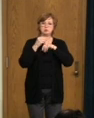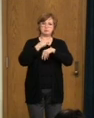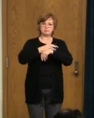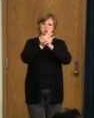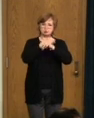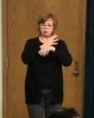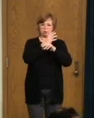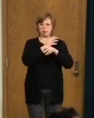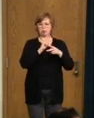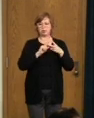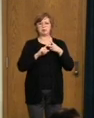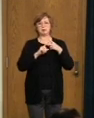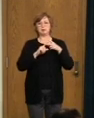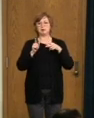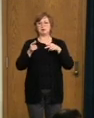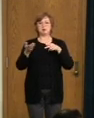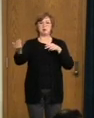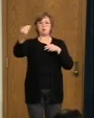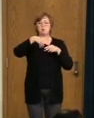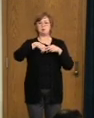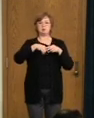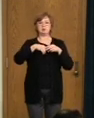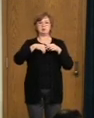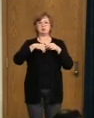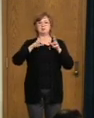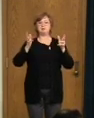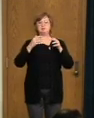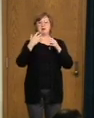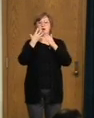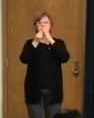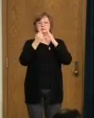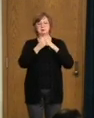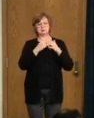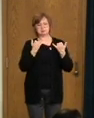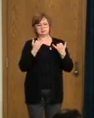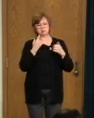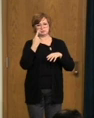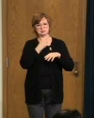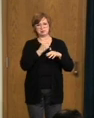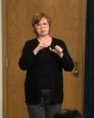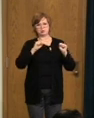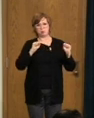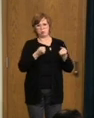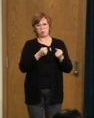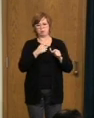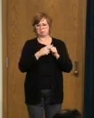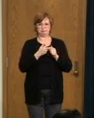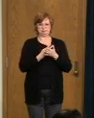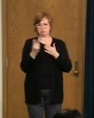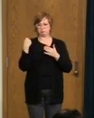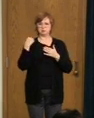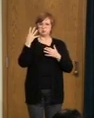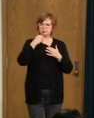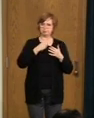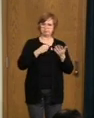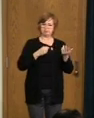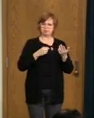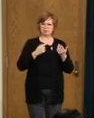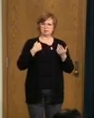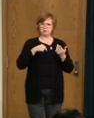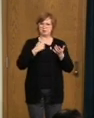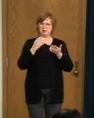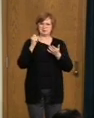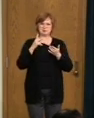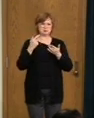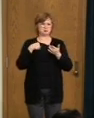meet others outdoors, even though the weather may not be as mild as it was a couple of weeks ago. We do embrace winter, and